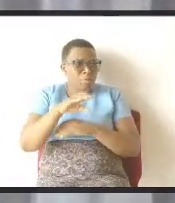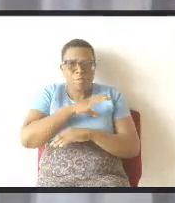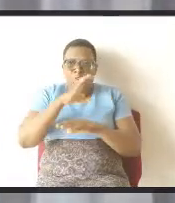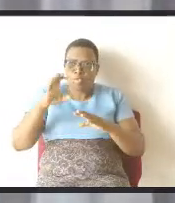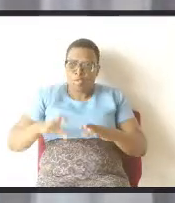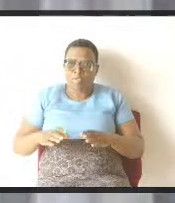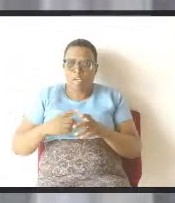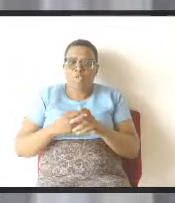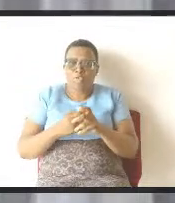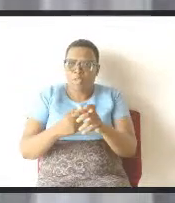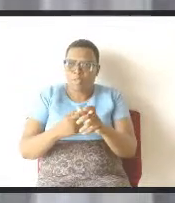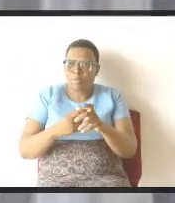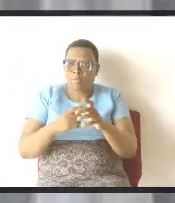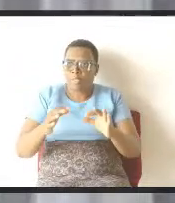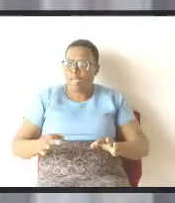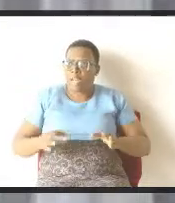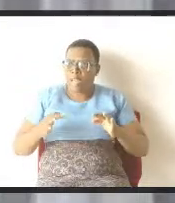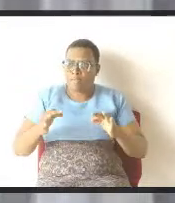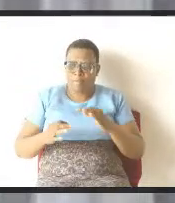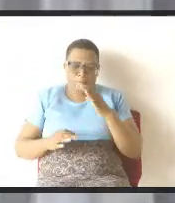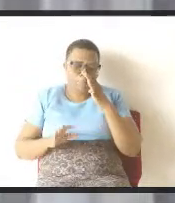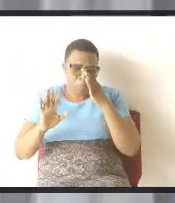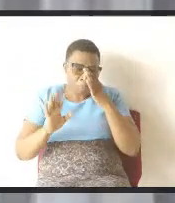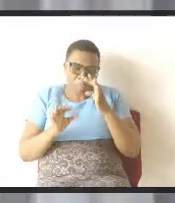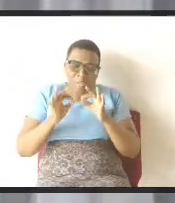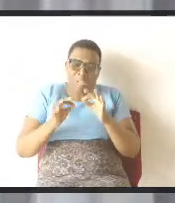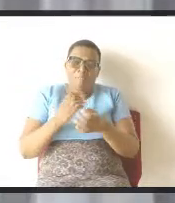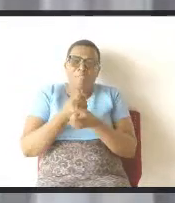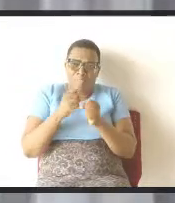race. So if you're saved,